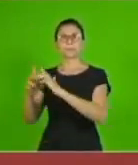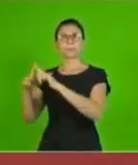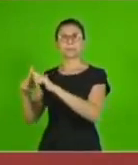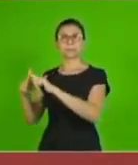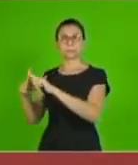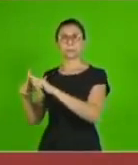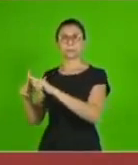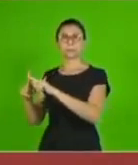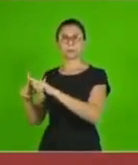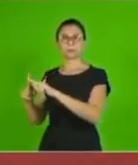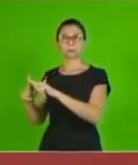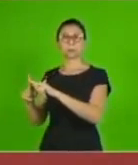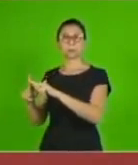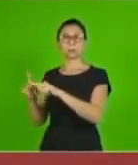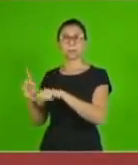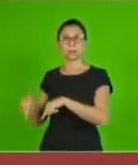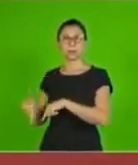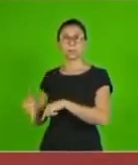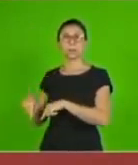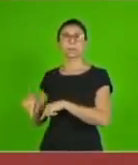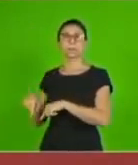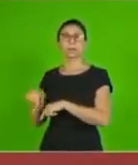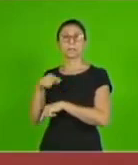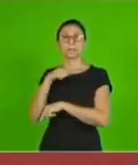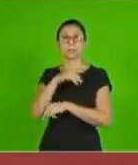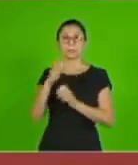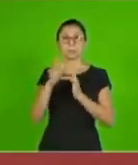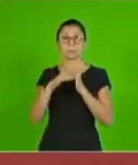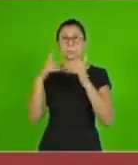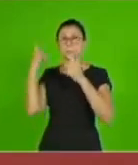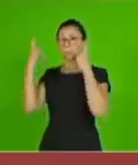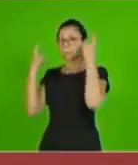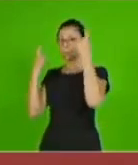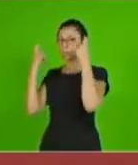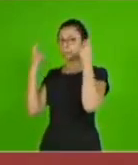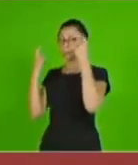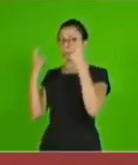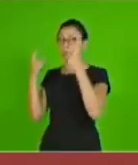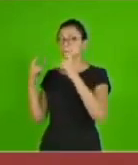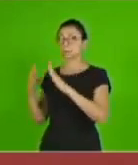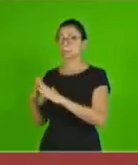The church, which is the center of everything, the concern